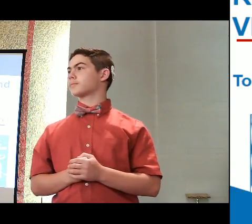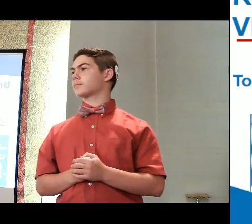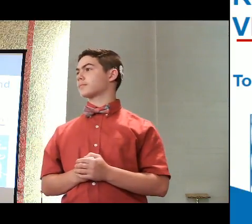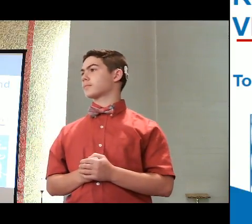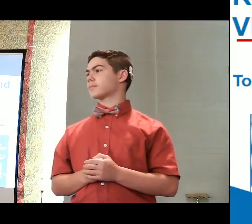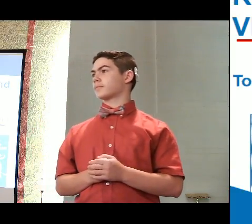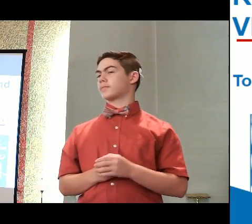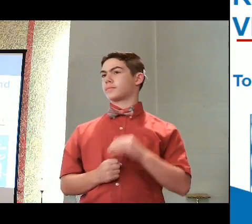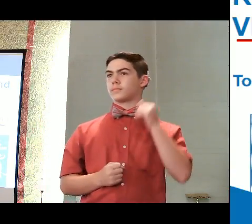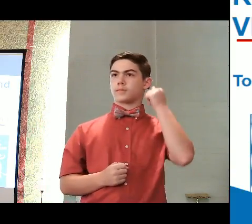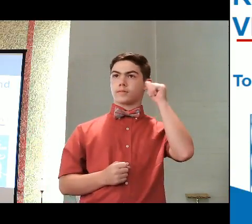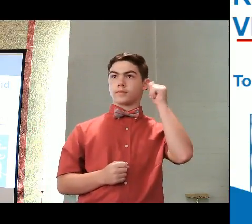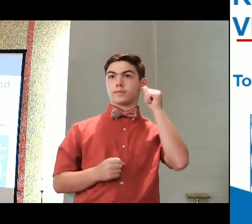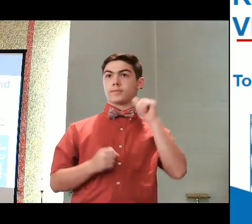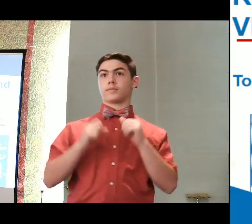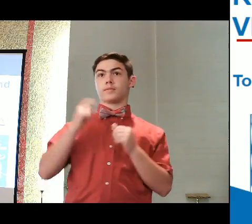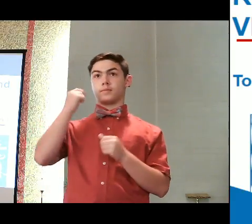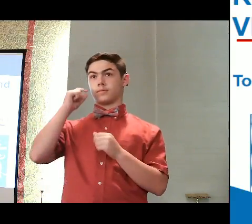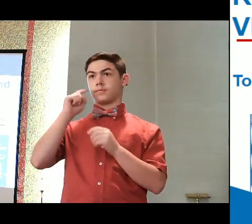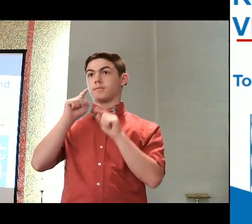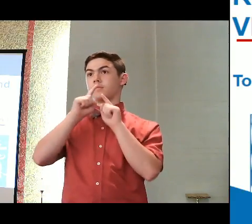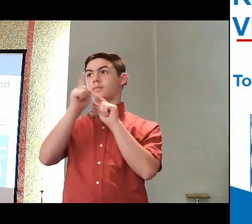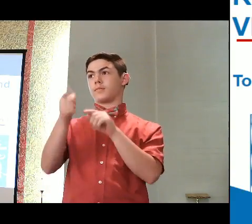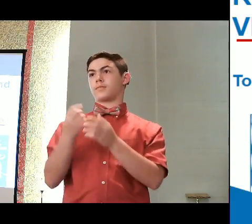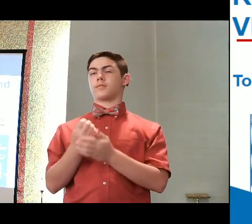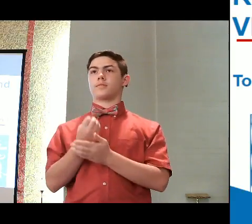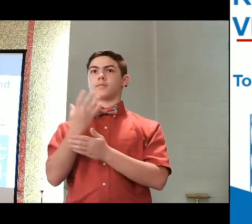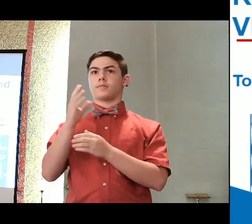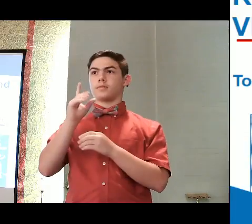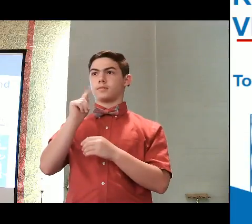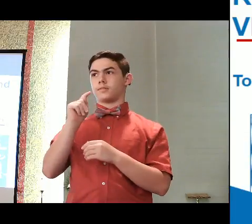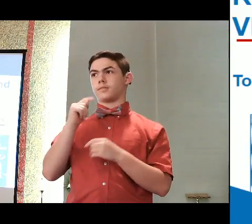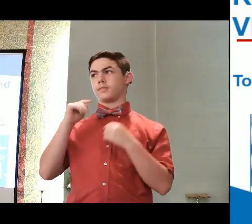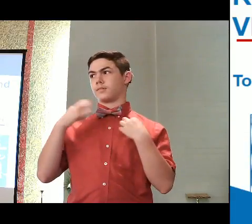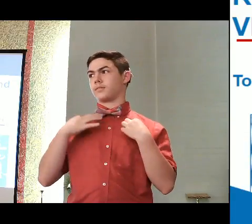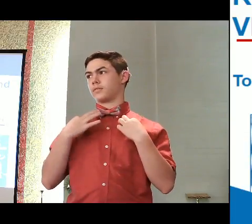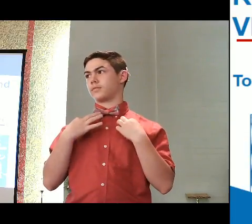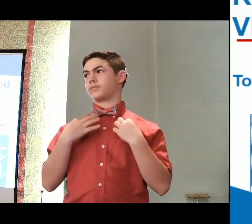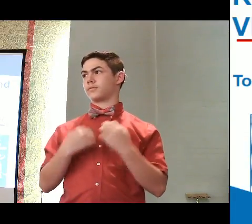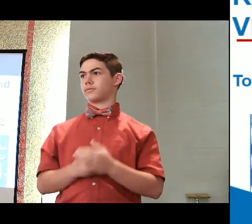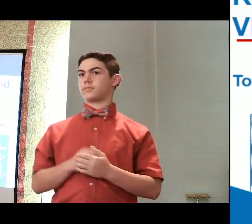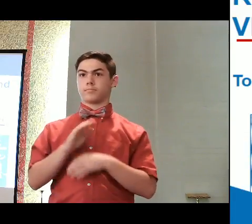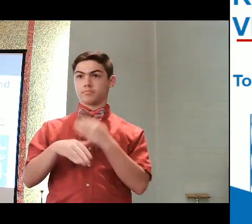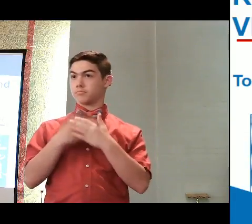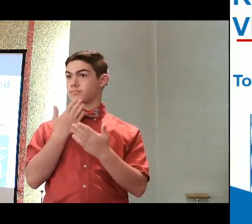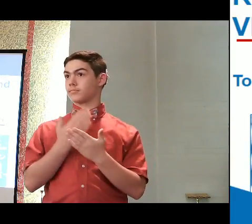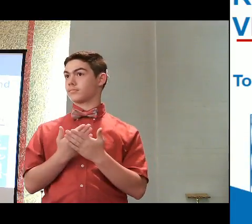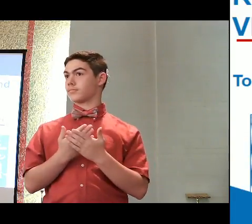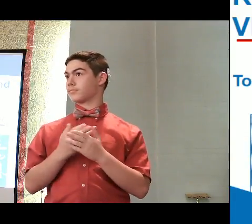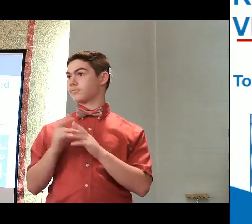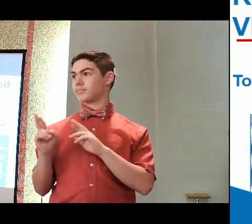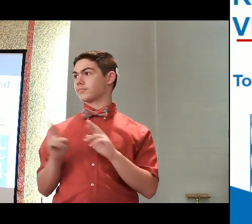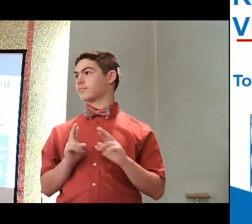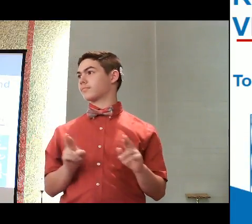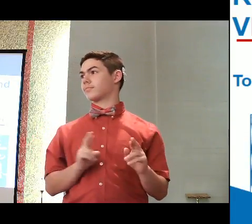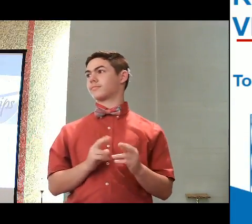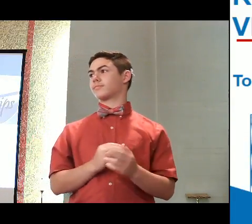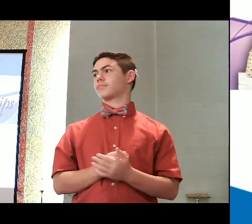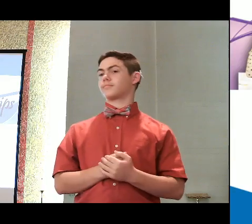get signed up for VBS and the Church Barbecue and the Harvest Campaign. Get that done. We can do that? Amen. All